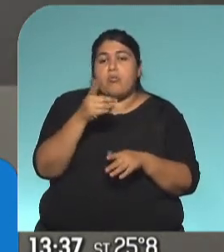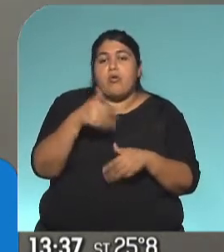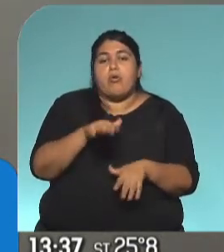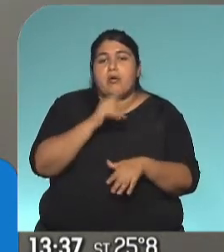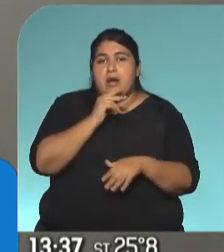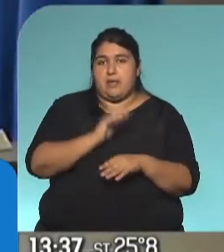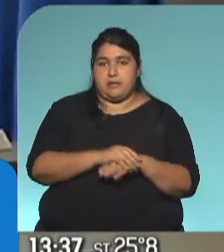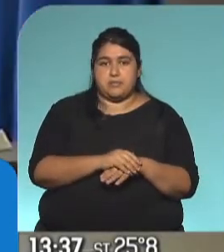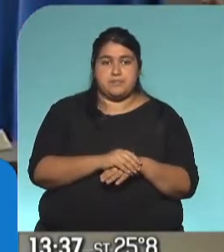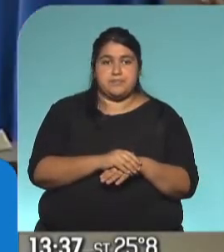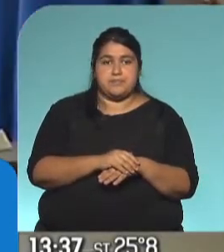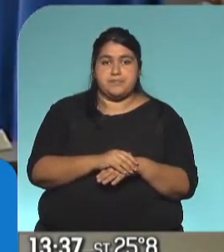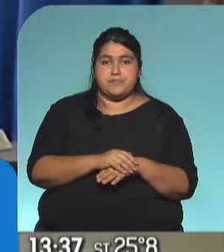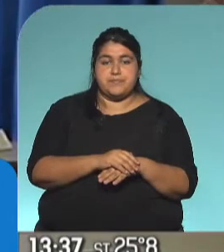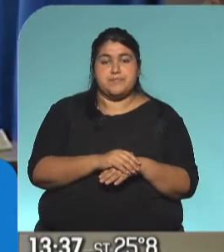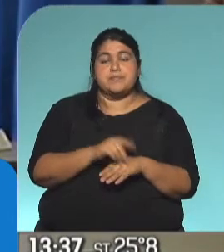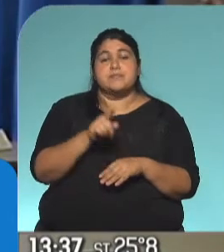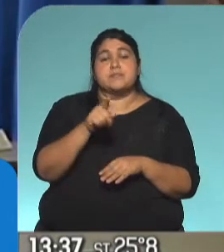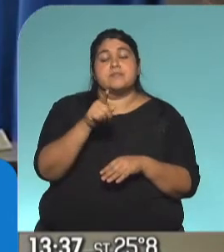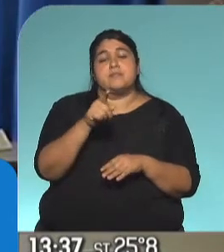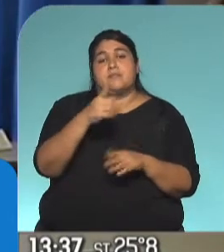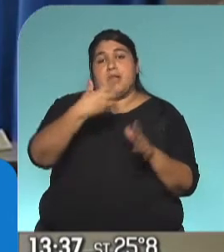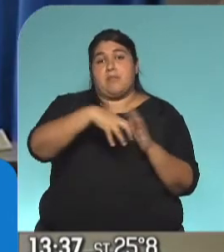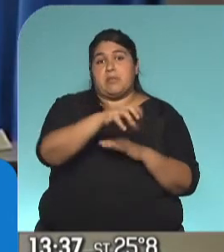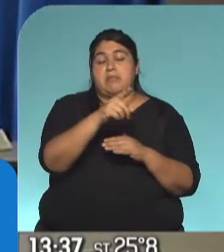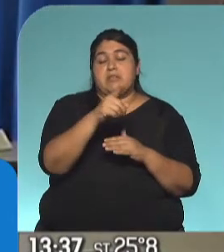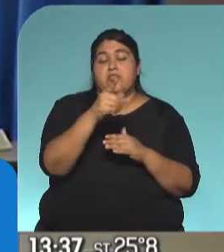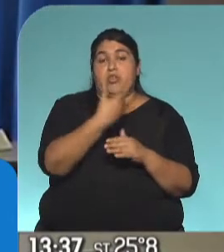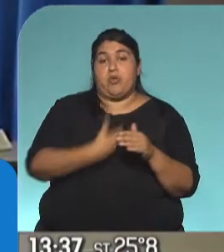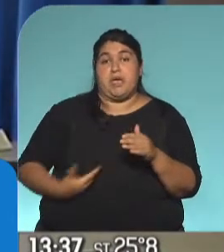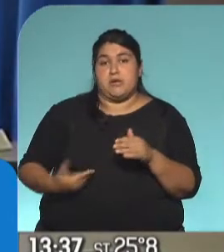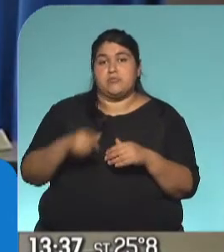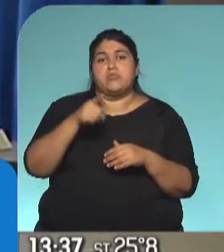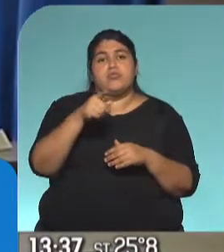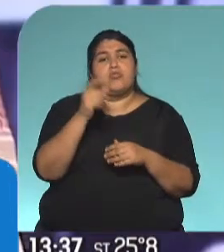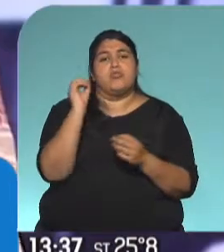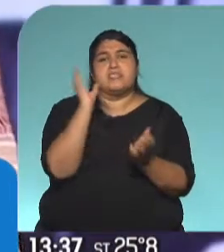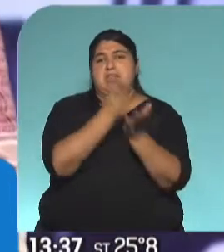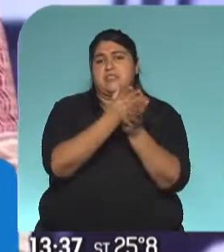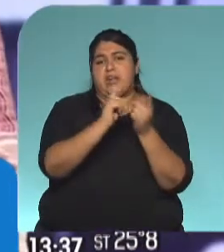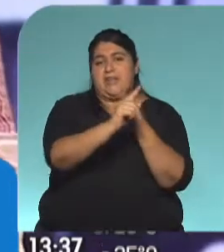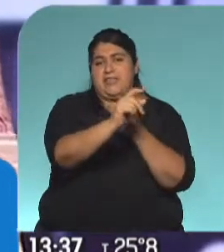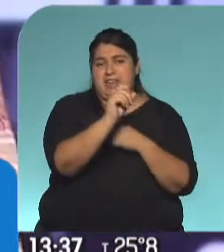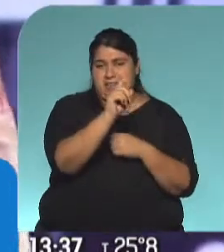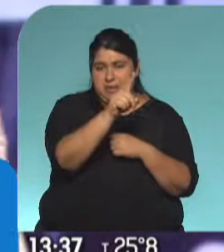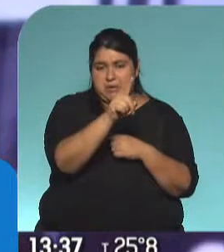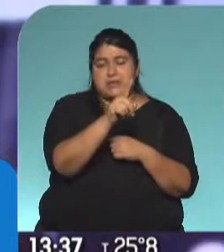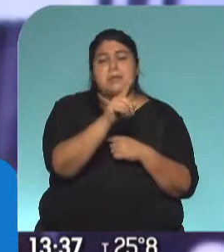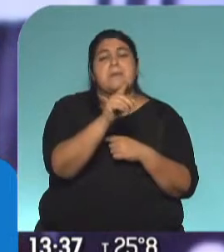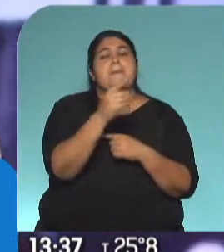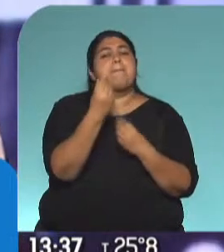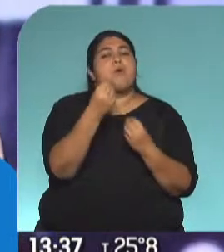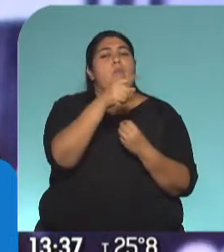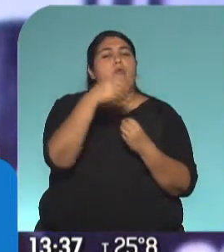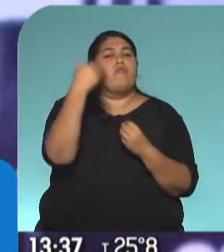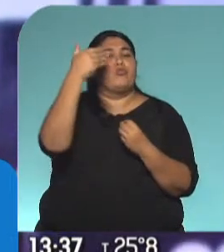said nothing. Desde el Departamento de Estado, supeditaron eventuales sanciones directas a bin Salman al comportamiento